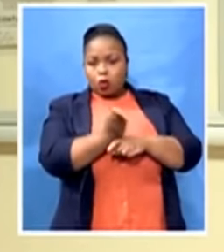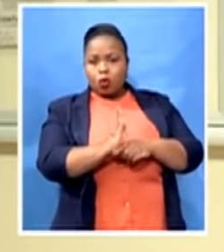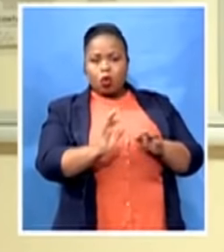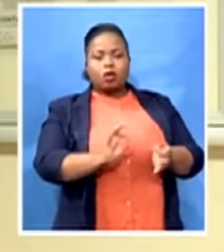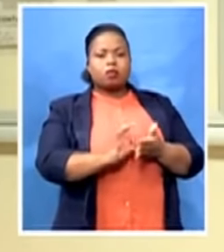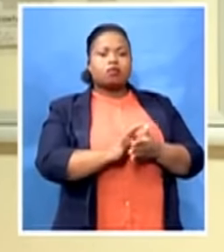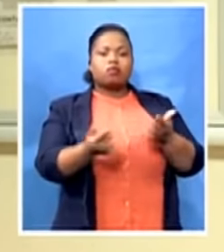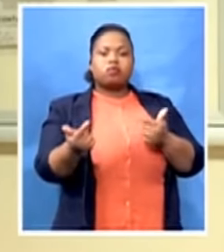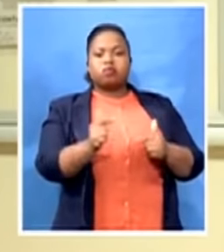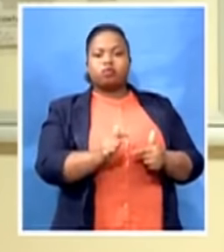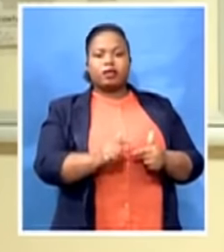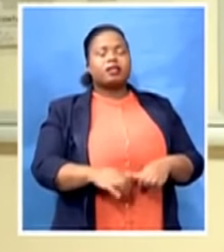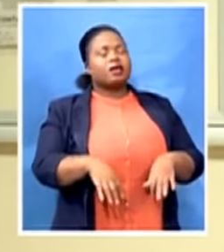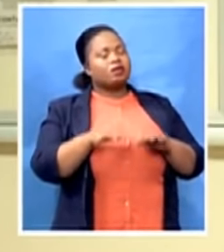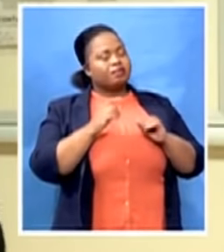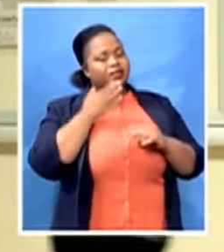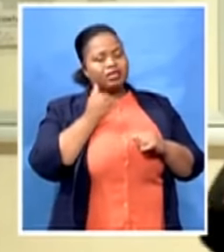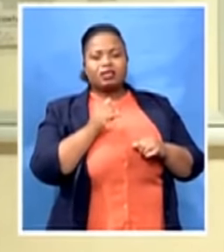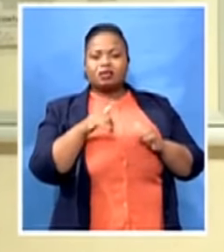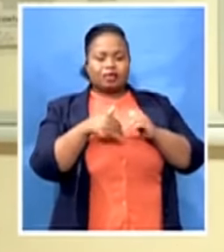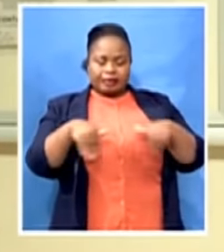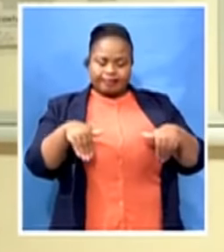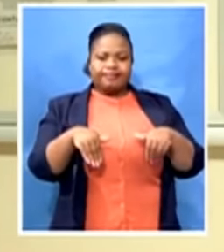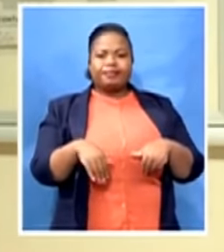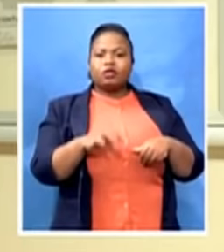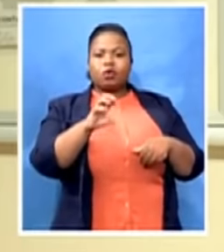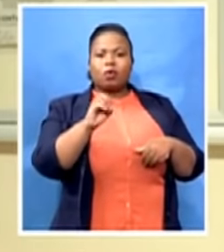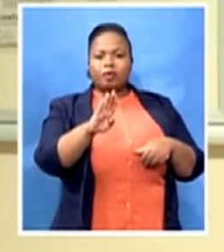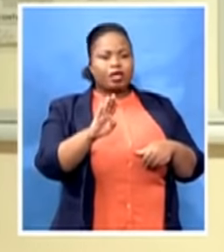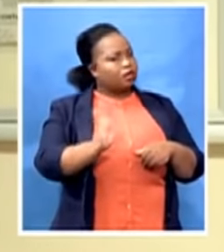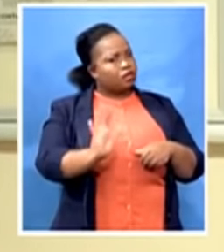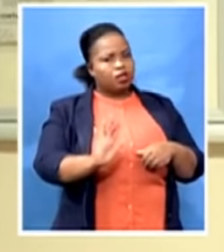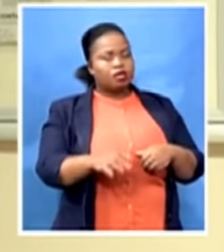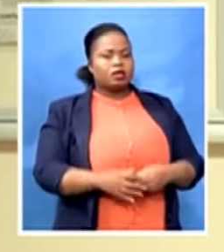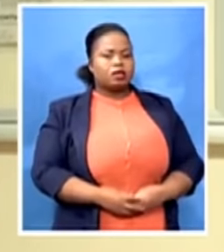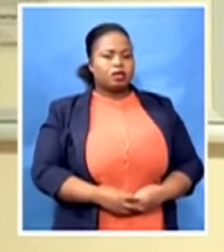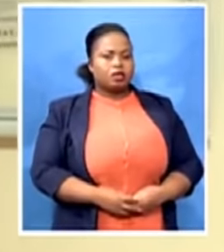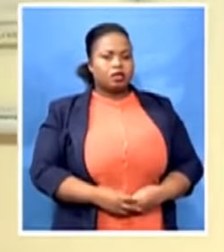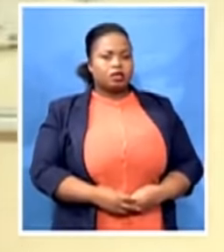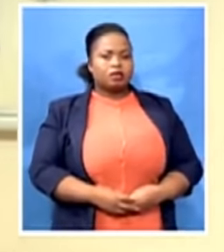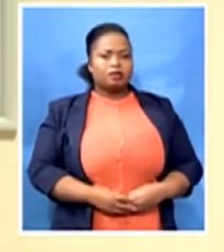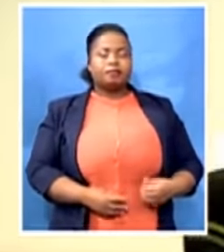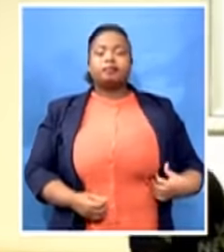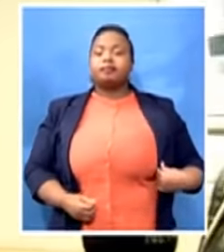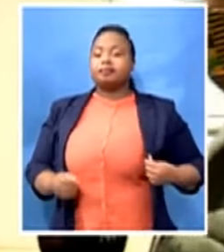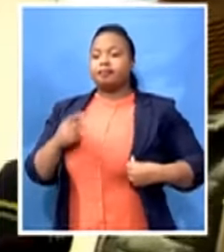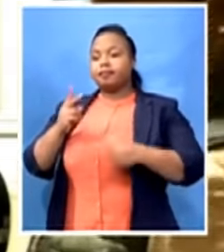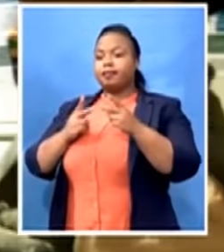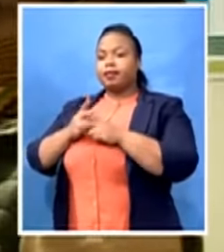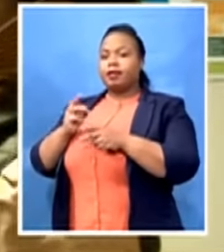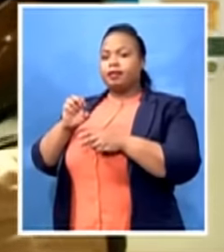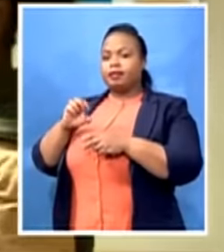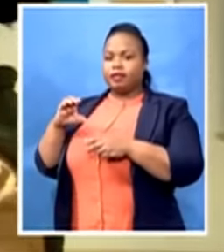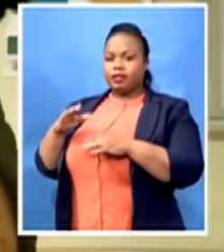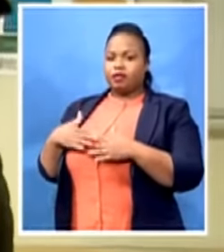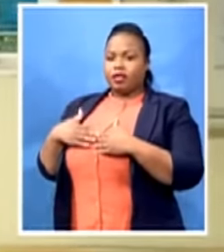from Bloemfontein. We will win this war. Well, we also have the MEC of Health in the Free State, Mayor